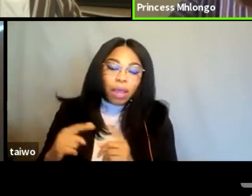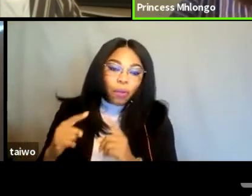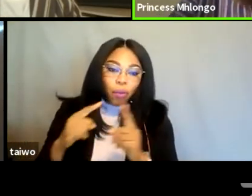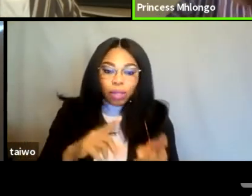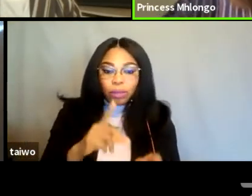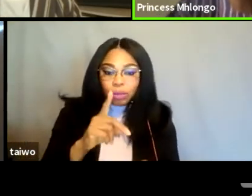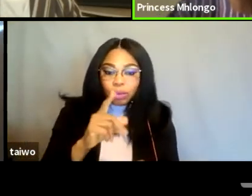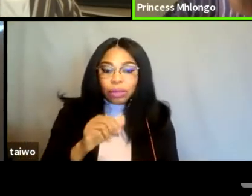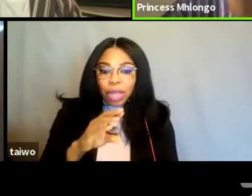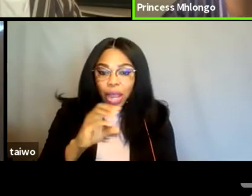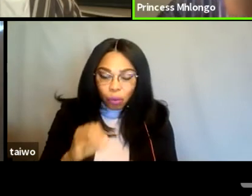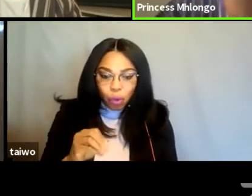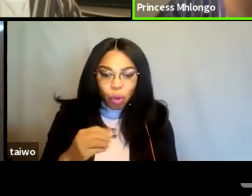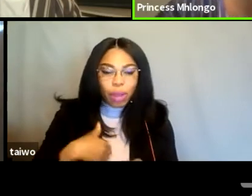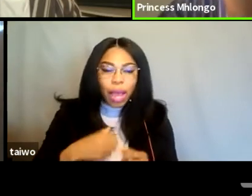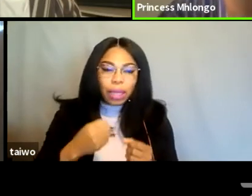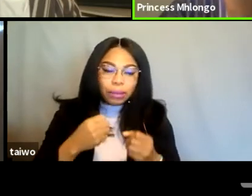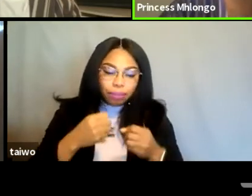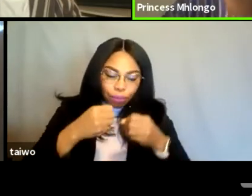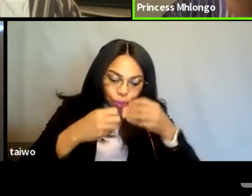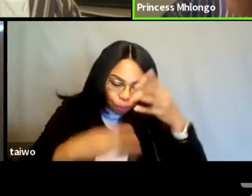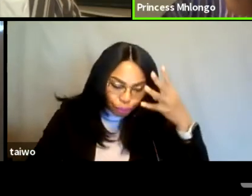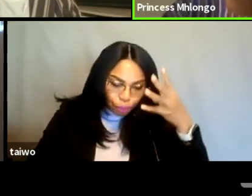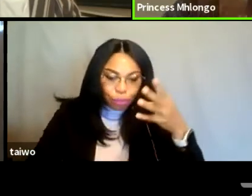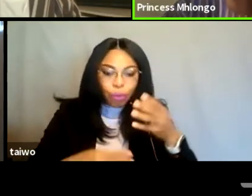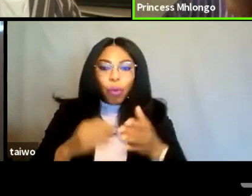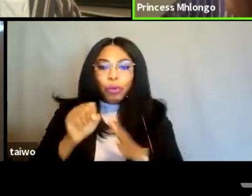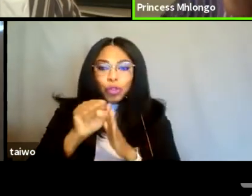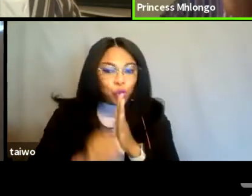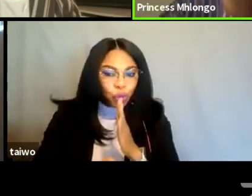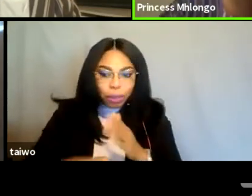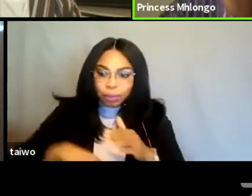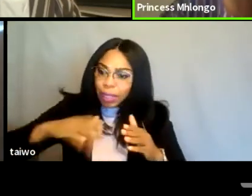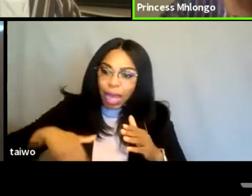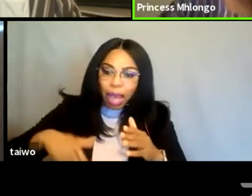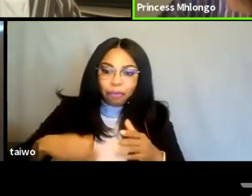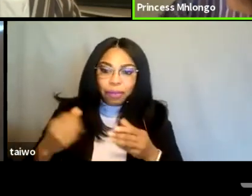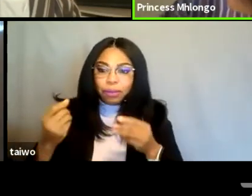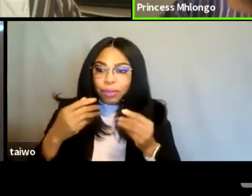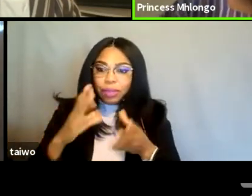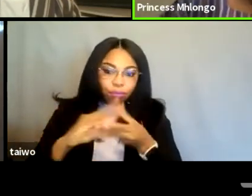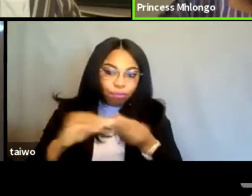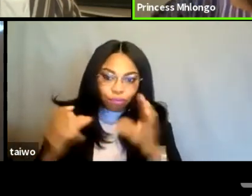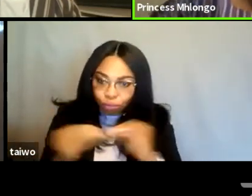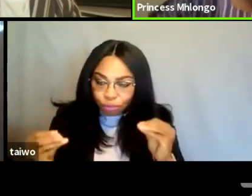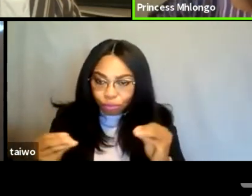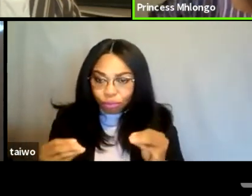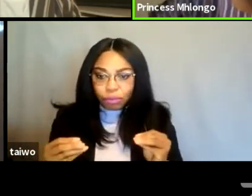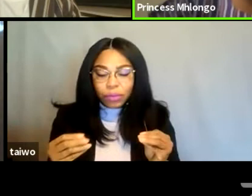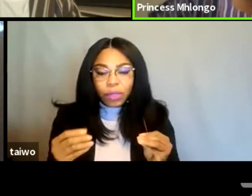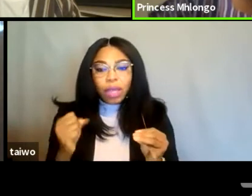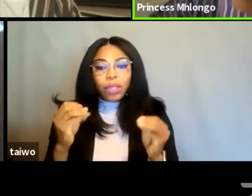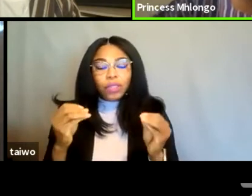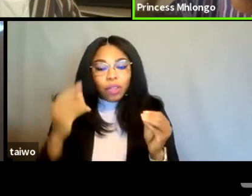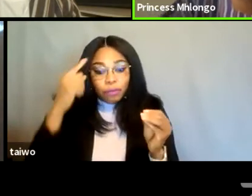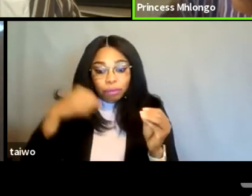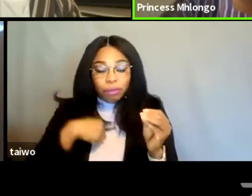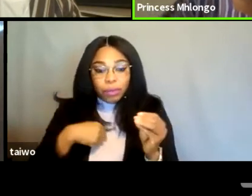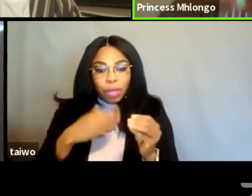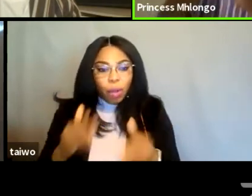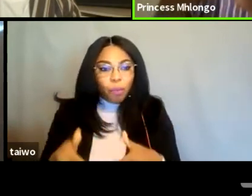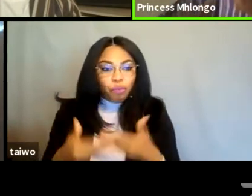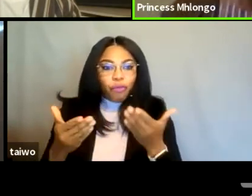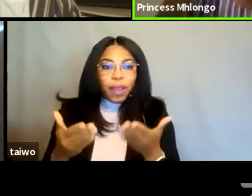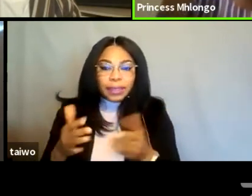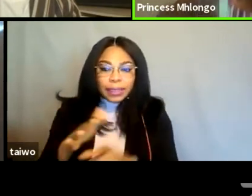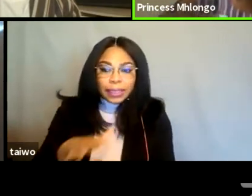and there were files and files of scripts that have not been told, So me providing